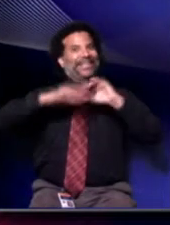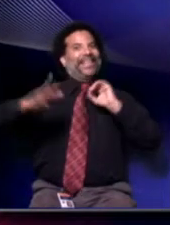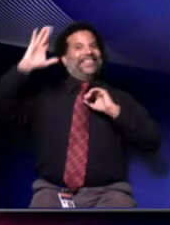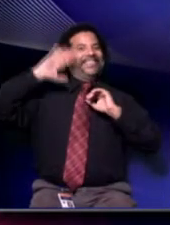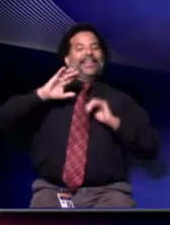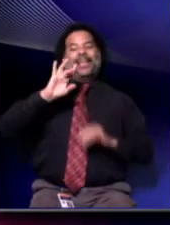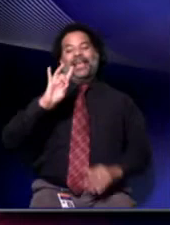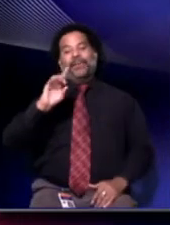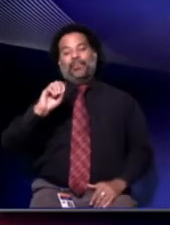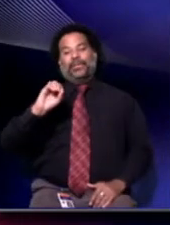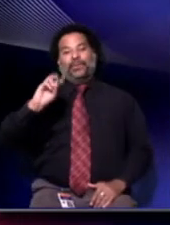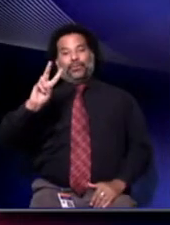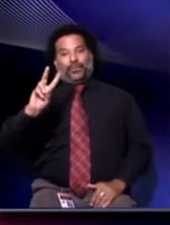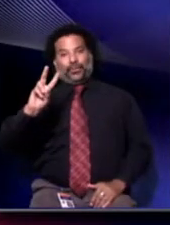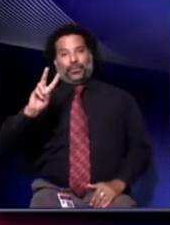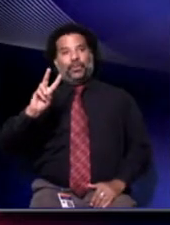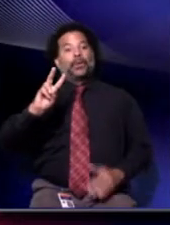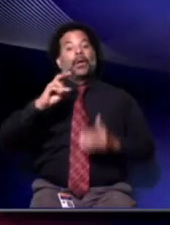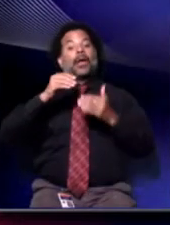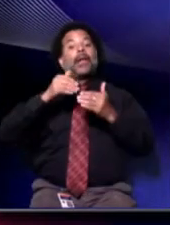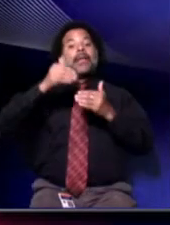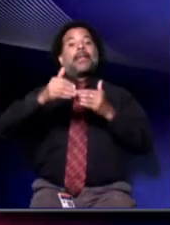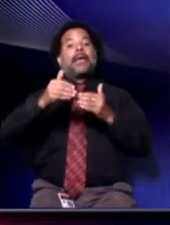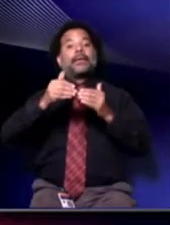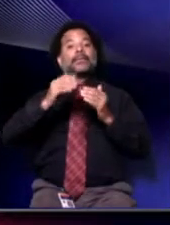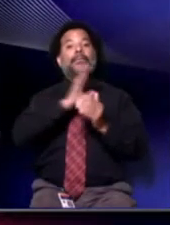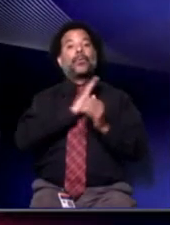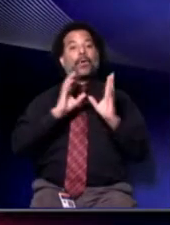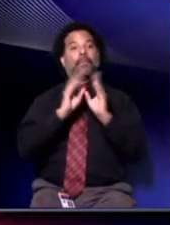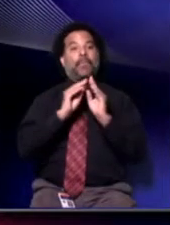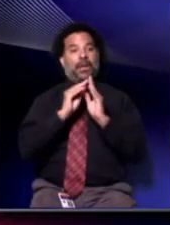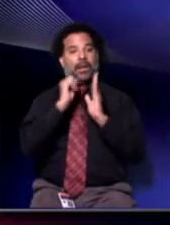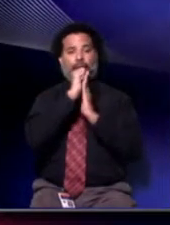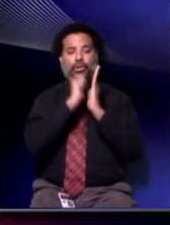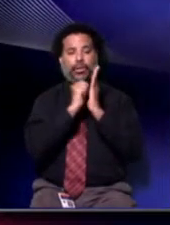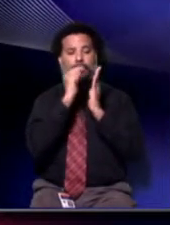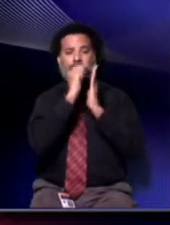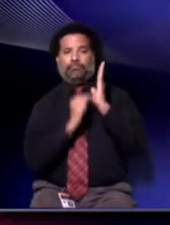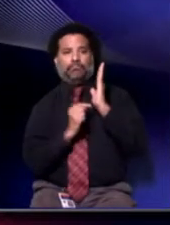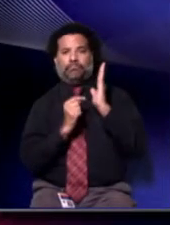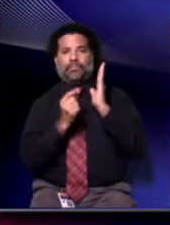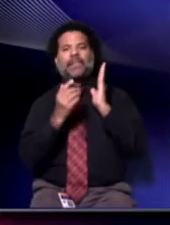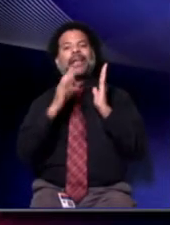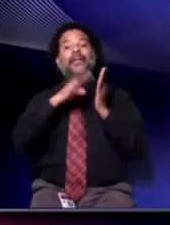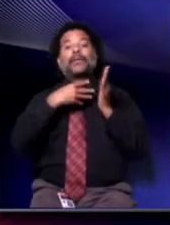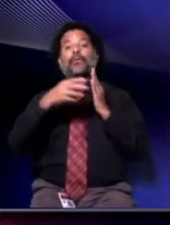8.02, discussion, agenda items for the next board meeting, which is scheduled for November 9th.